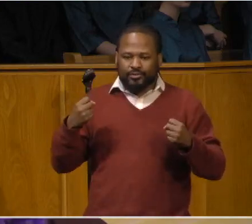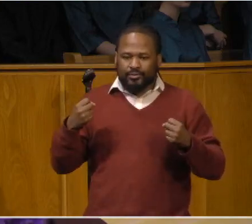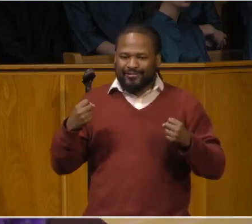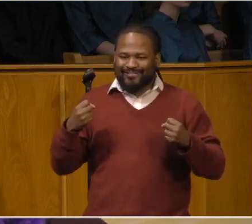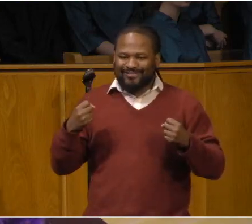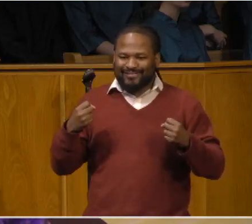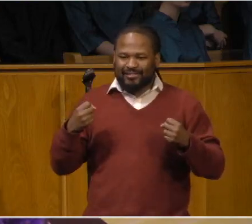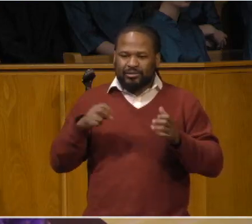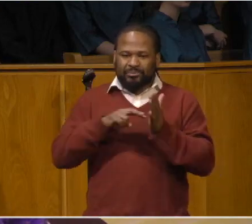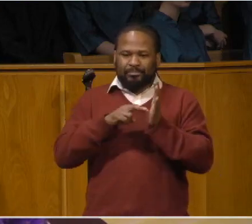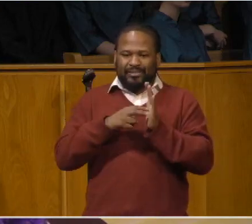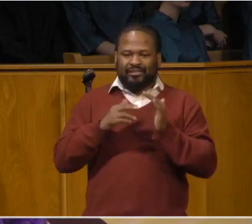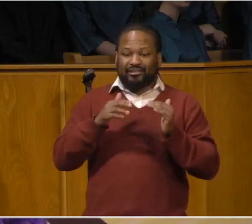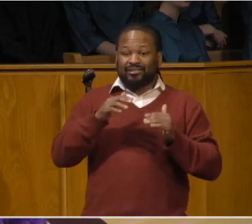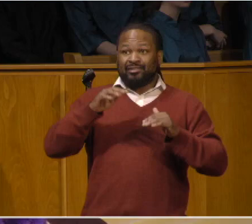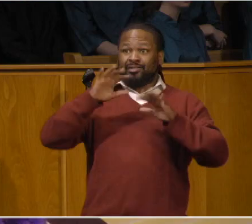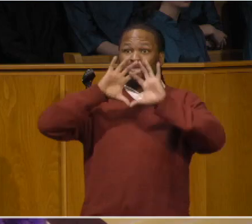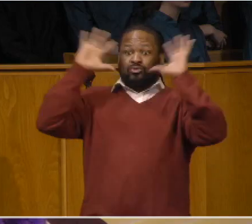Can I make it plain here?